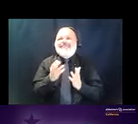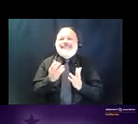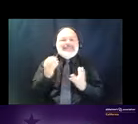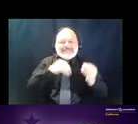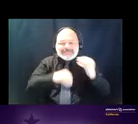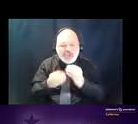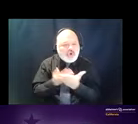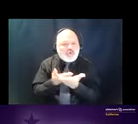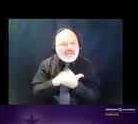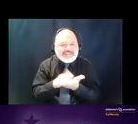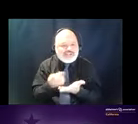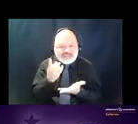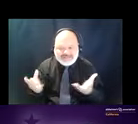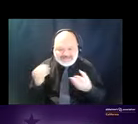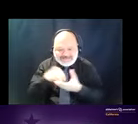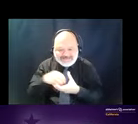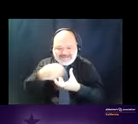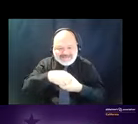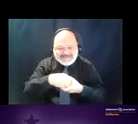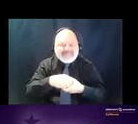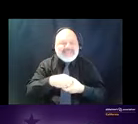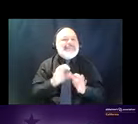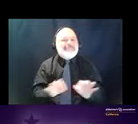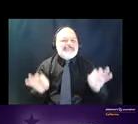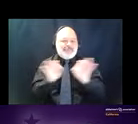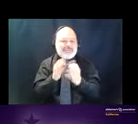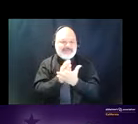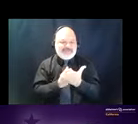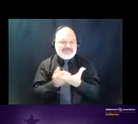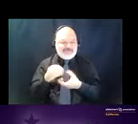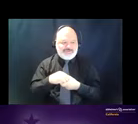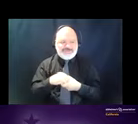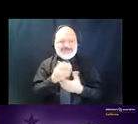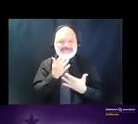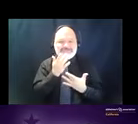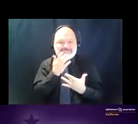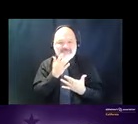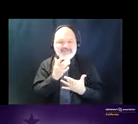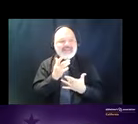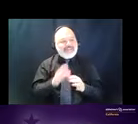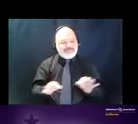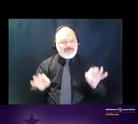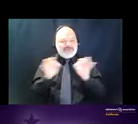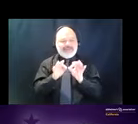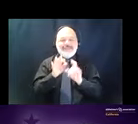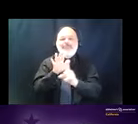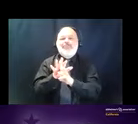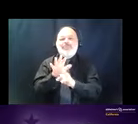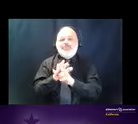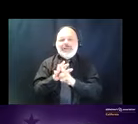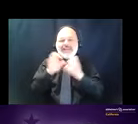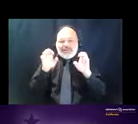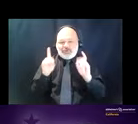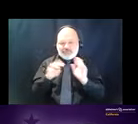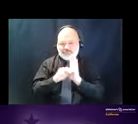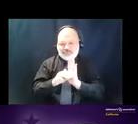in place. And one that I also recommend you to read more and to get more used to is the popular education model. And I'm going to speak now later about